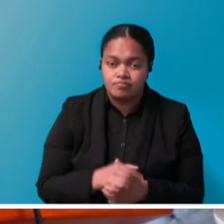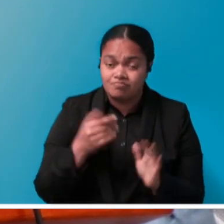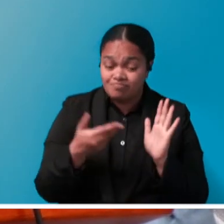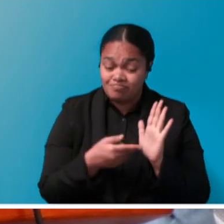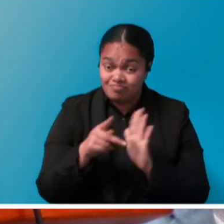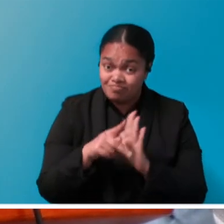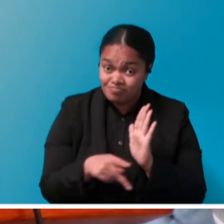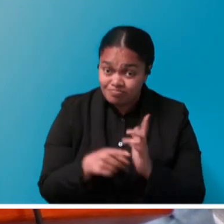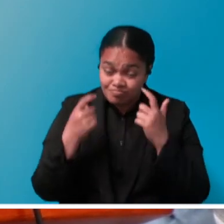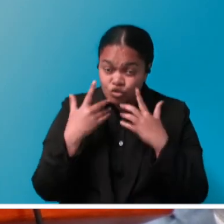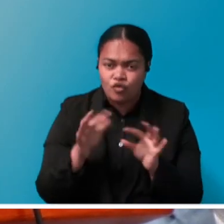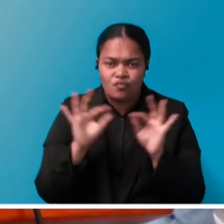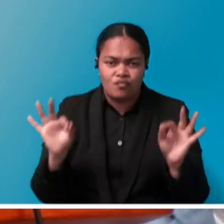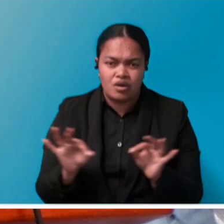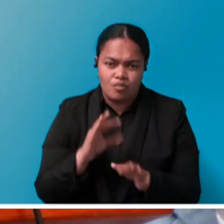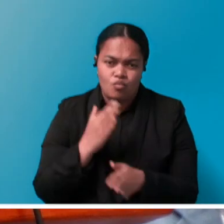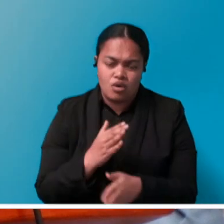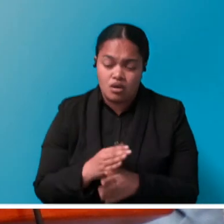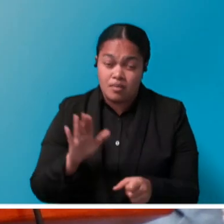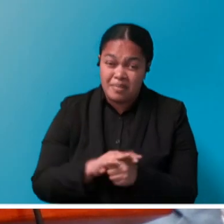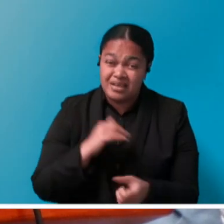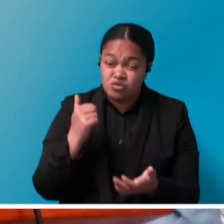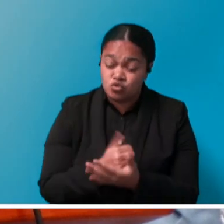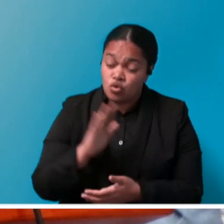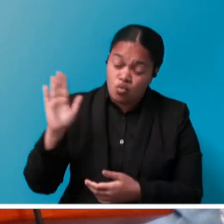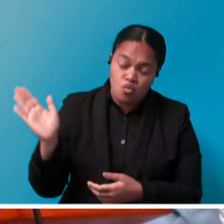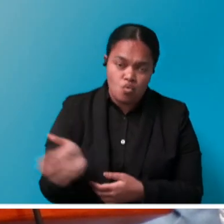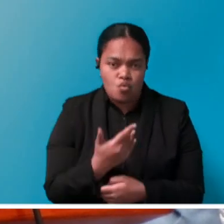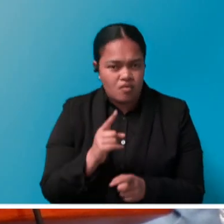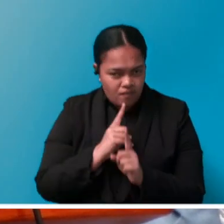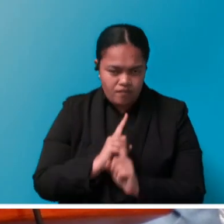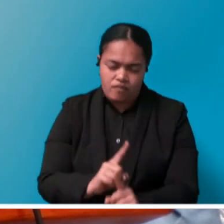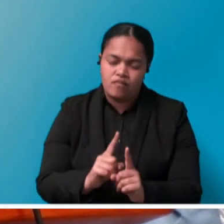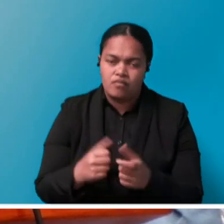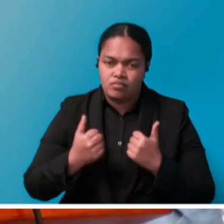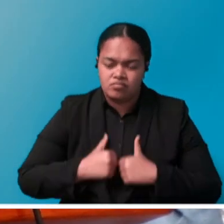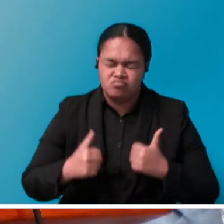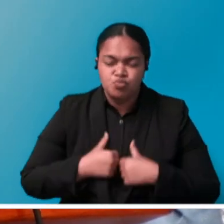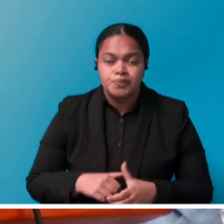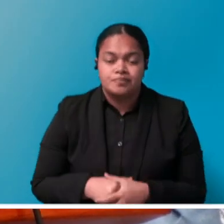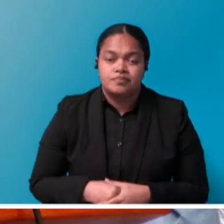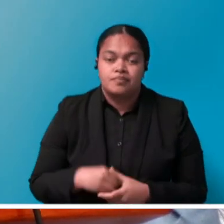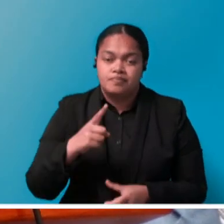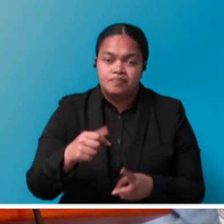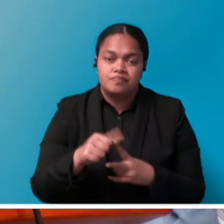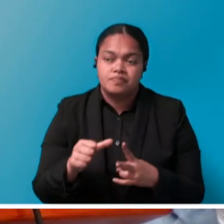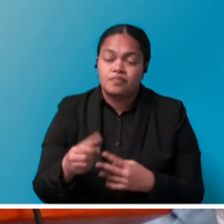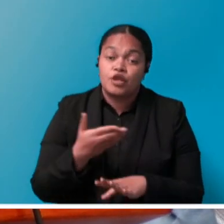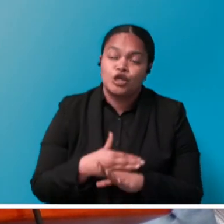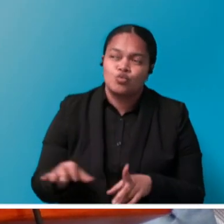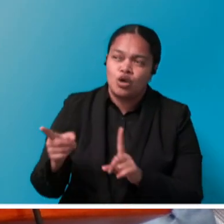provides the framework to make sure those standards are applied in practice. It also complements the new Adoptions